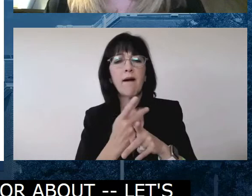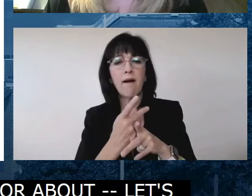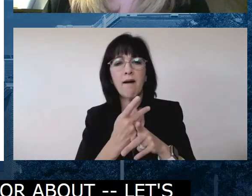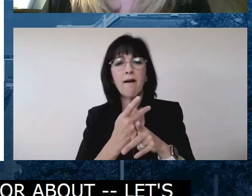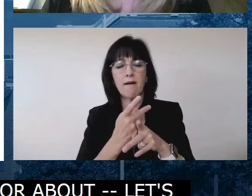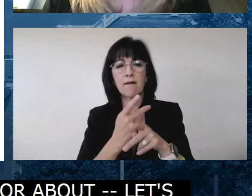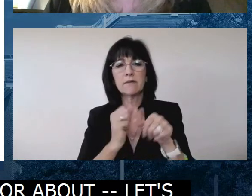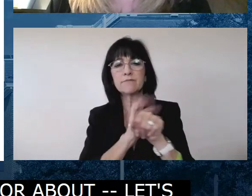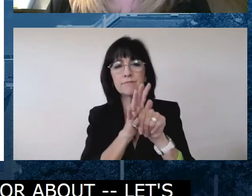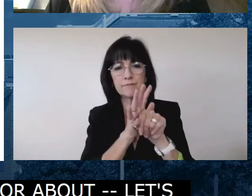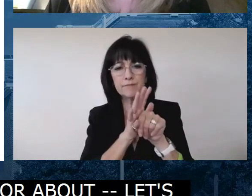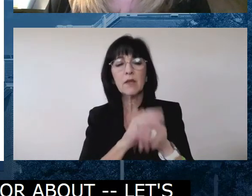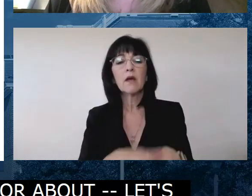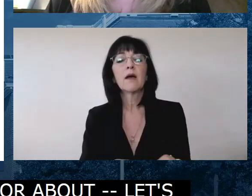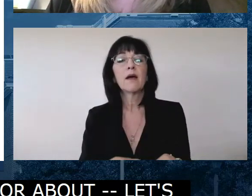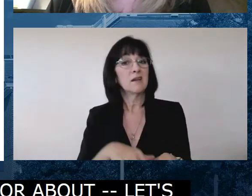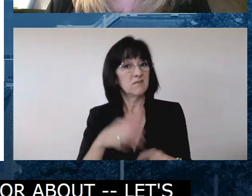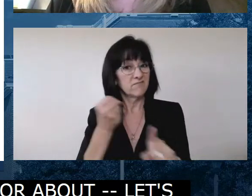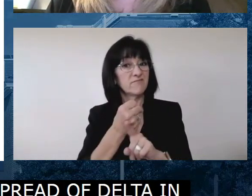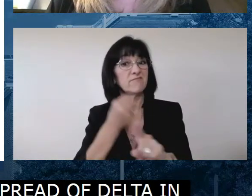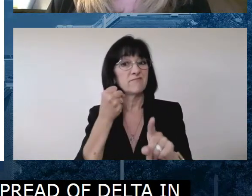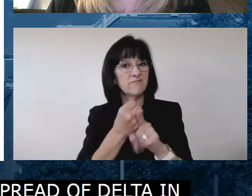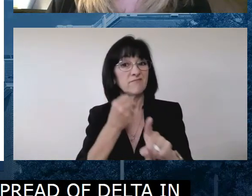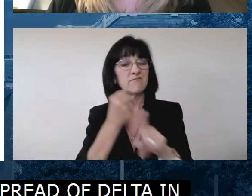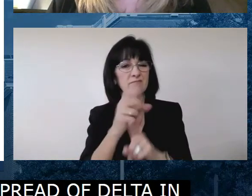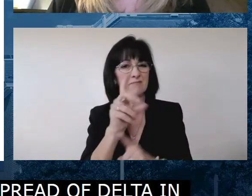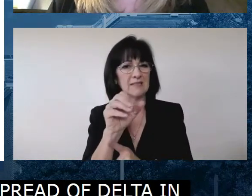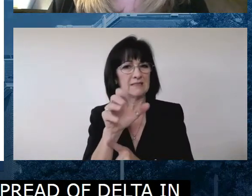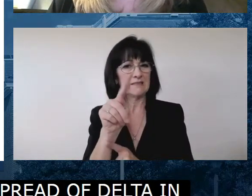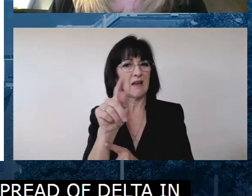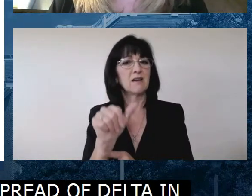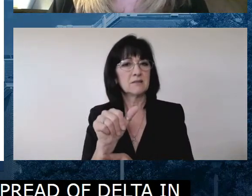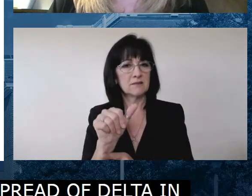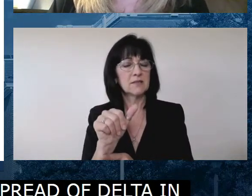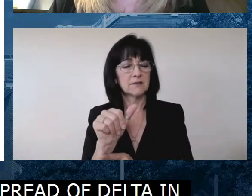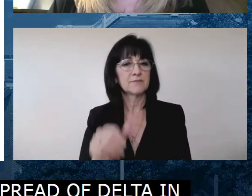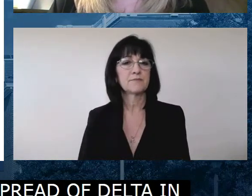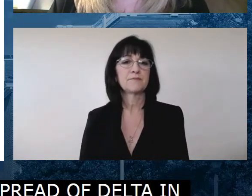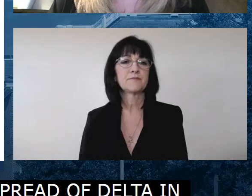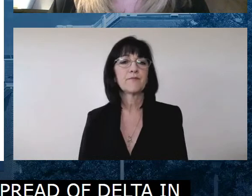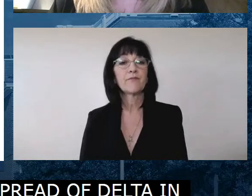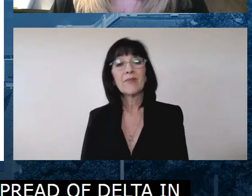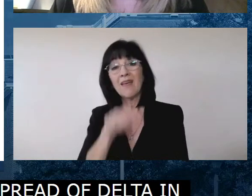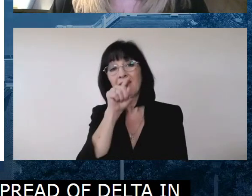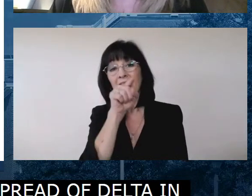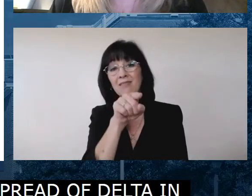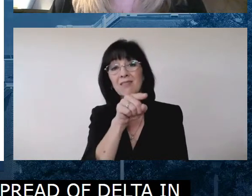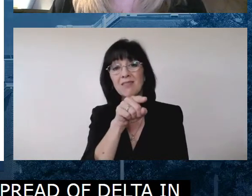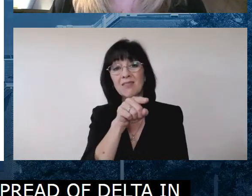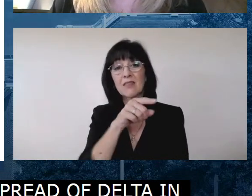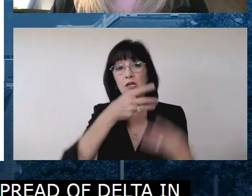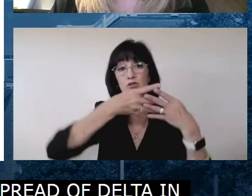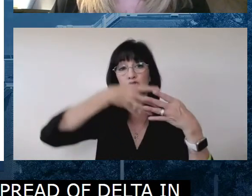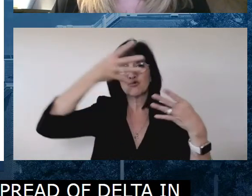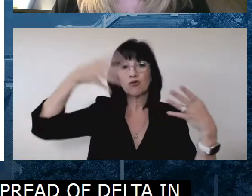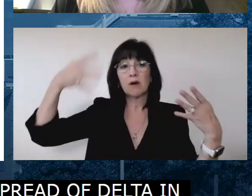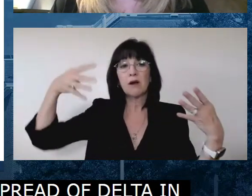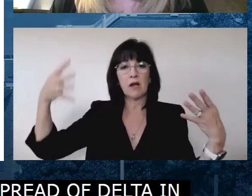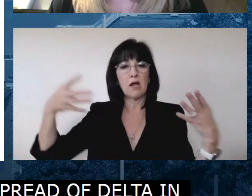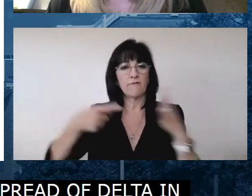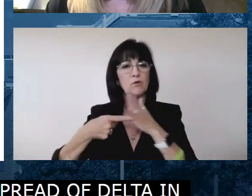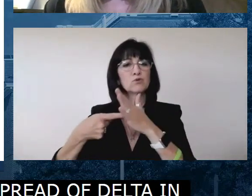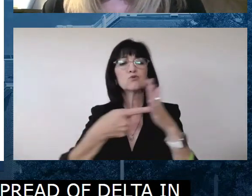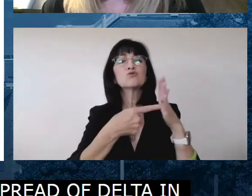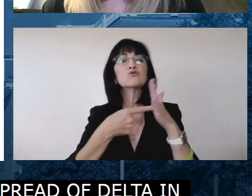US. This graph from CDC shows how the Delta variant has grown in the US from